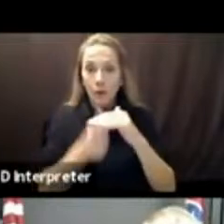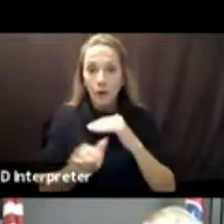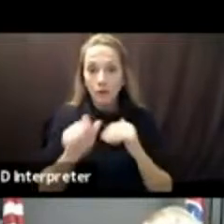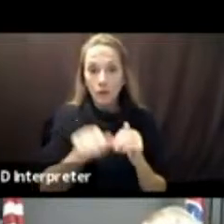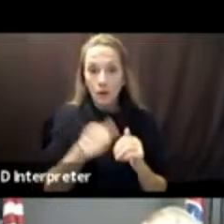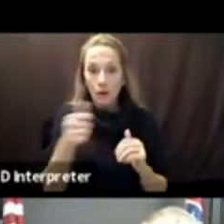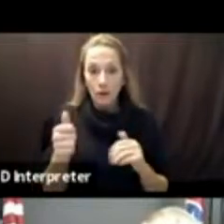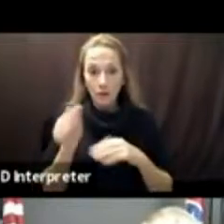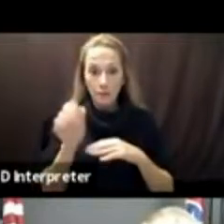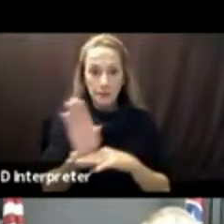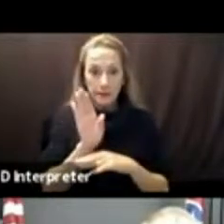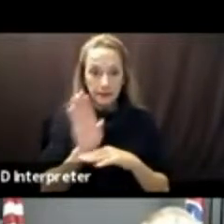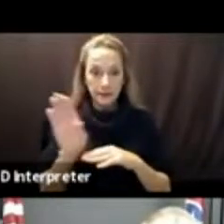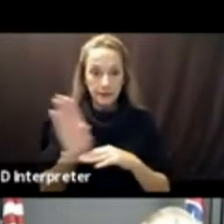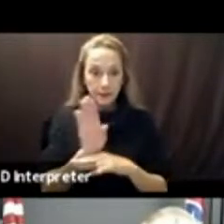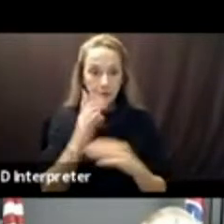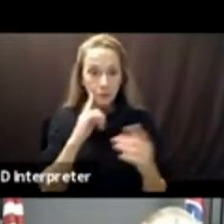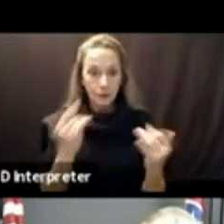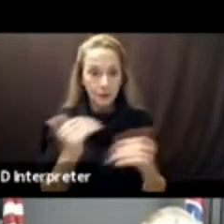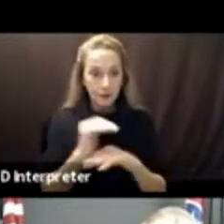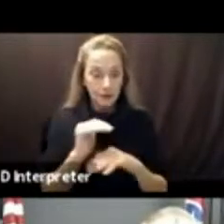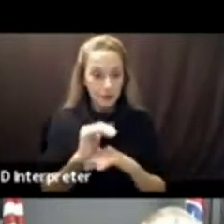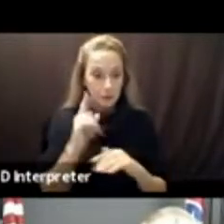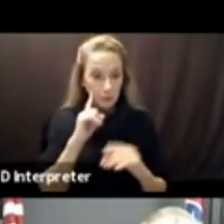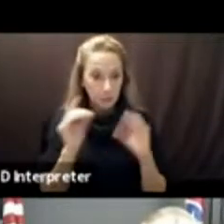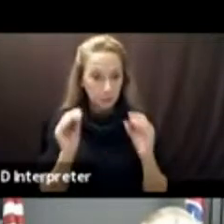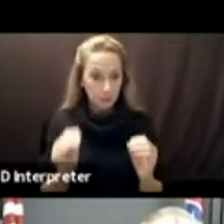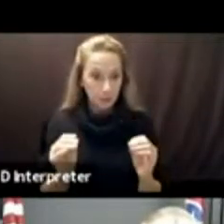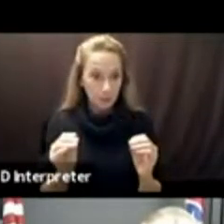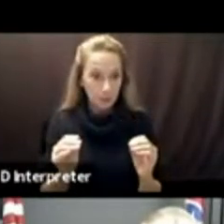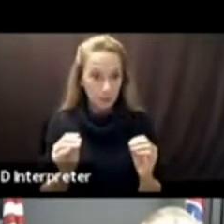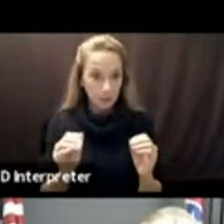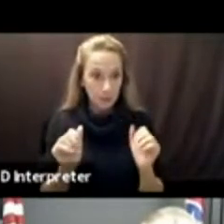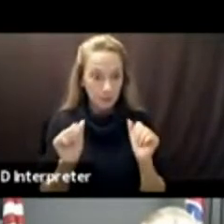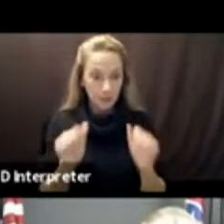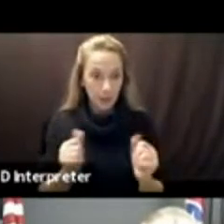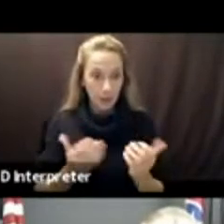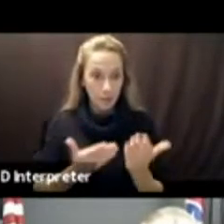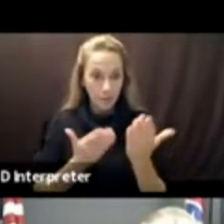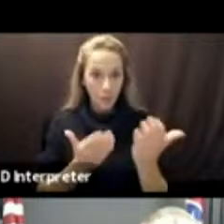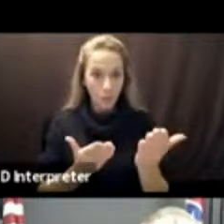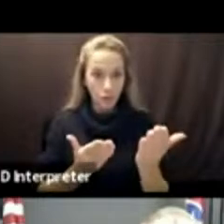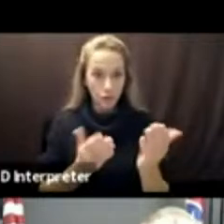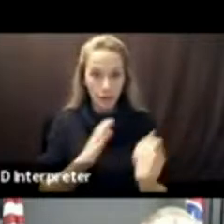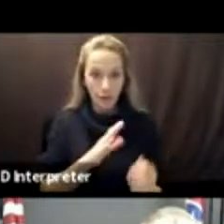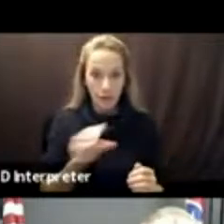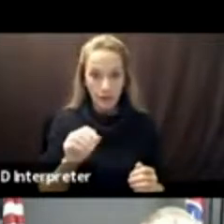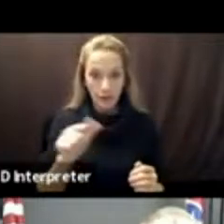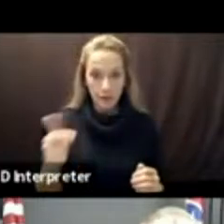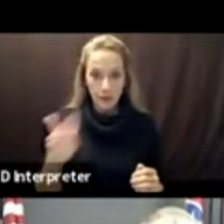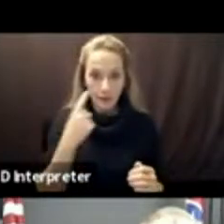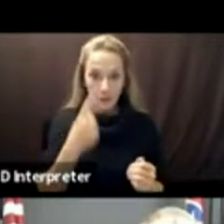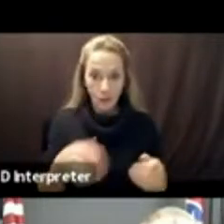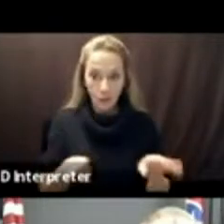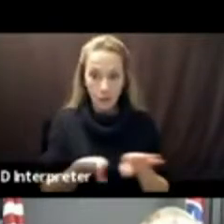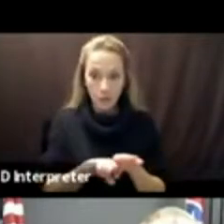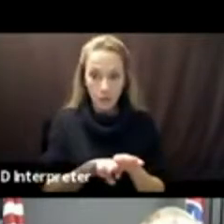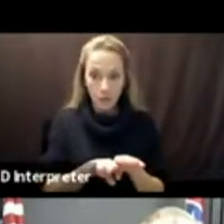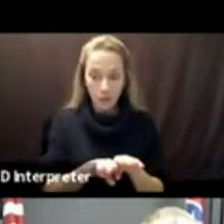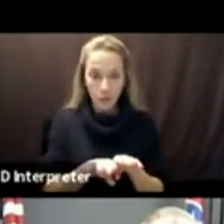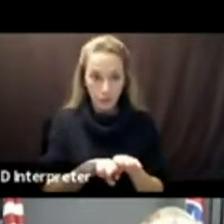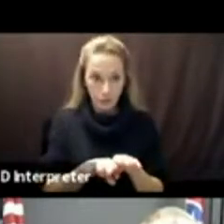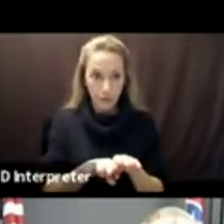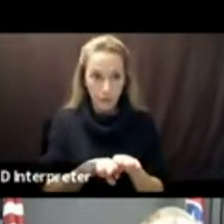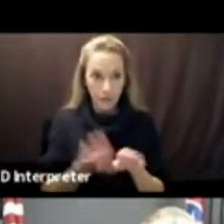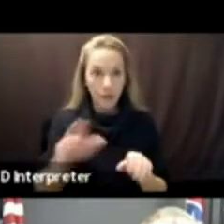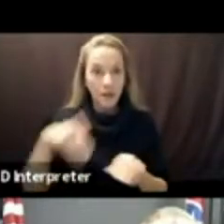this evening? If not, we can have a motion and second for adjournment. And our